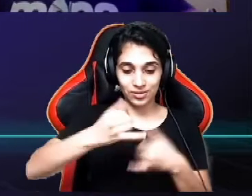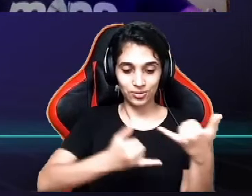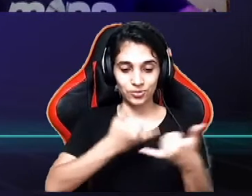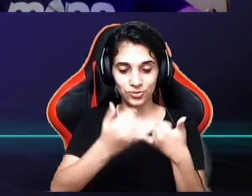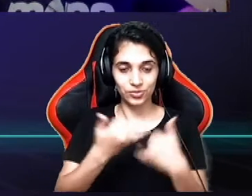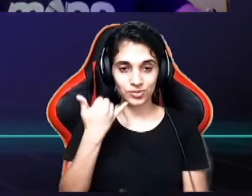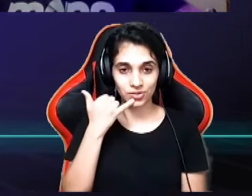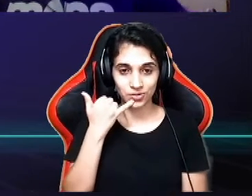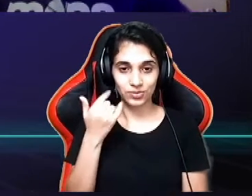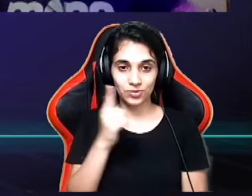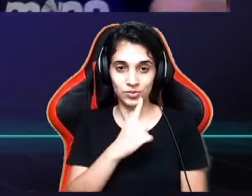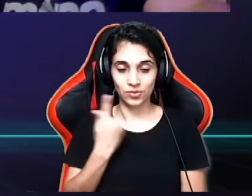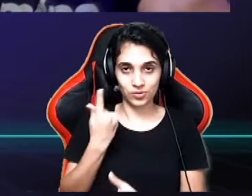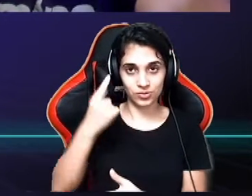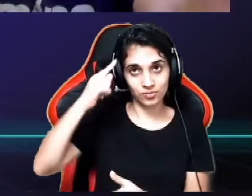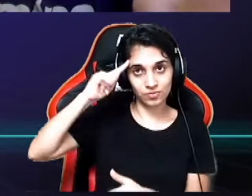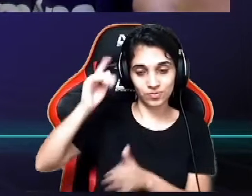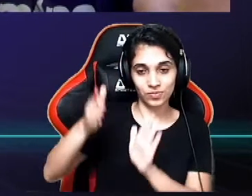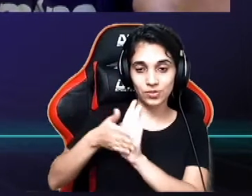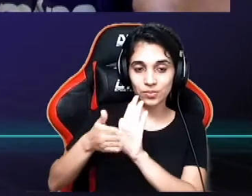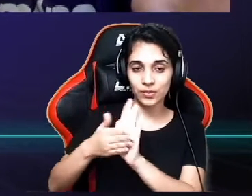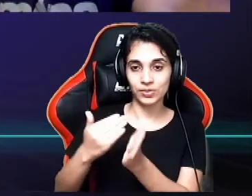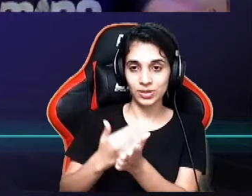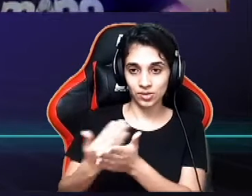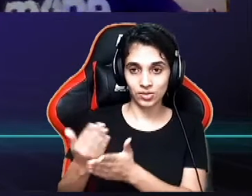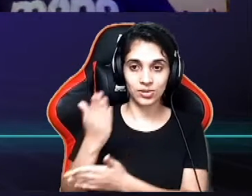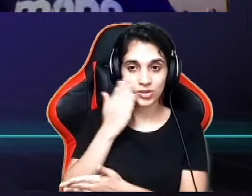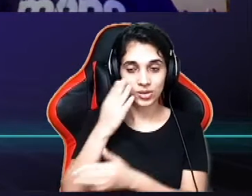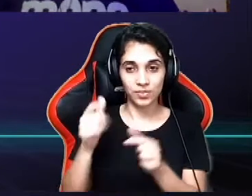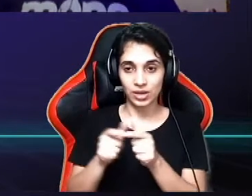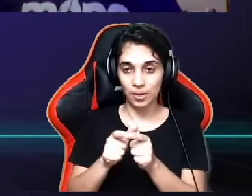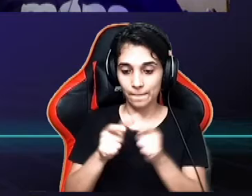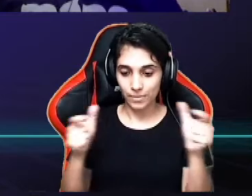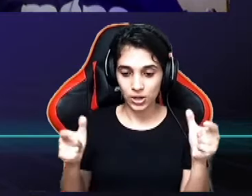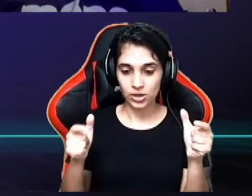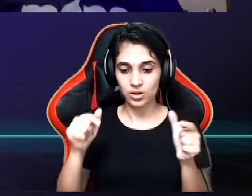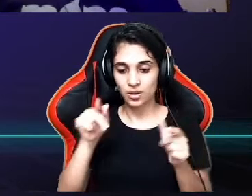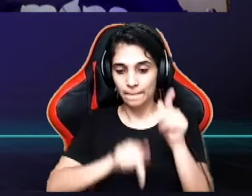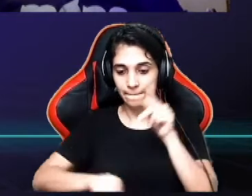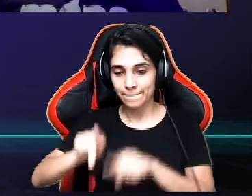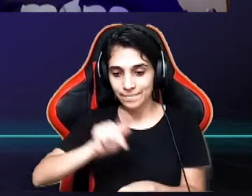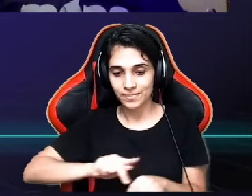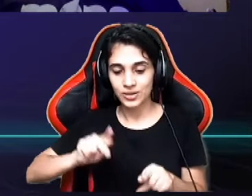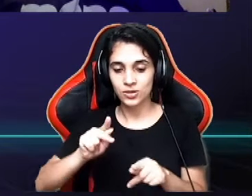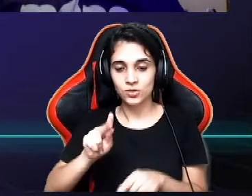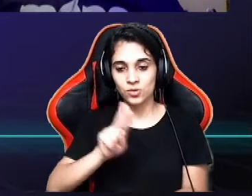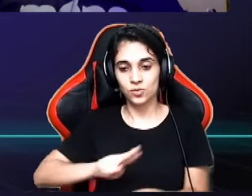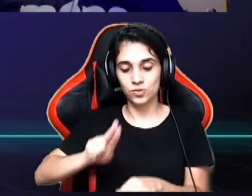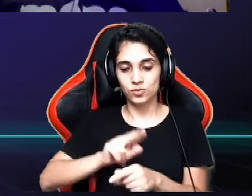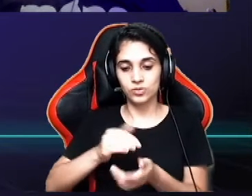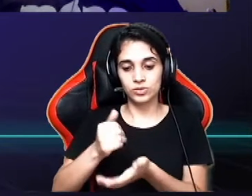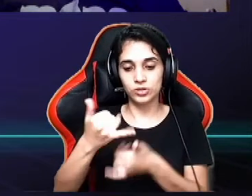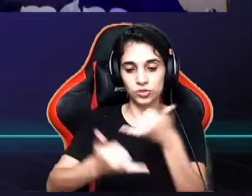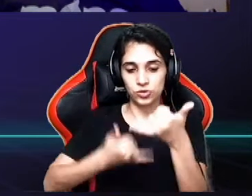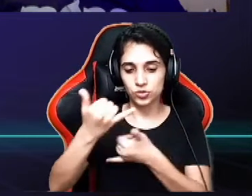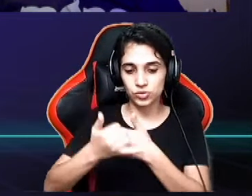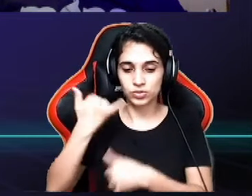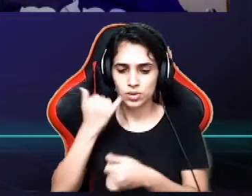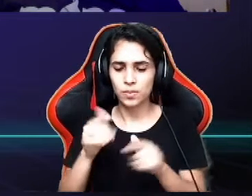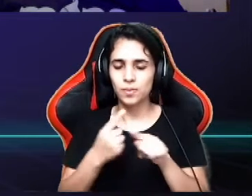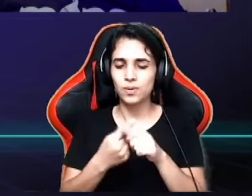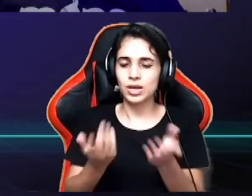our influencers in a mobile game, which is where everything started, and we know that most of our audience consumes via mobile,